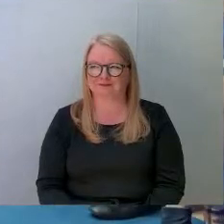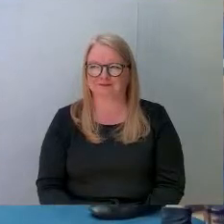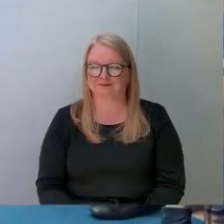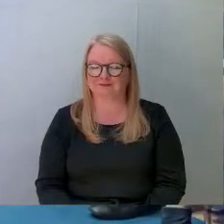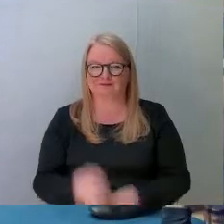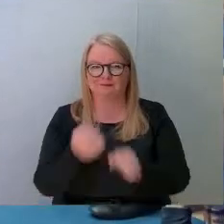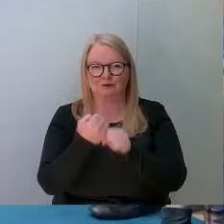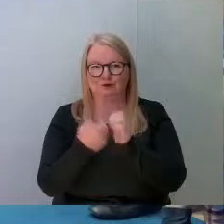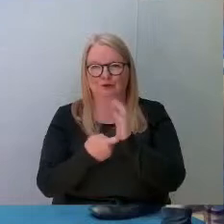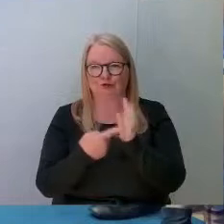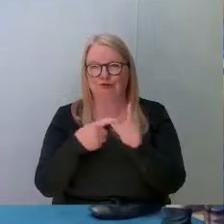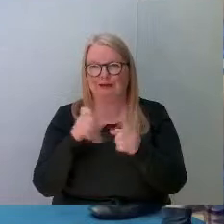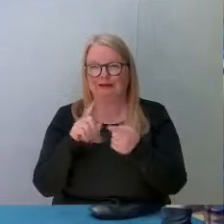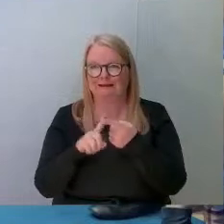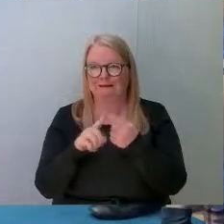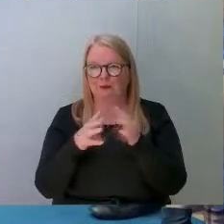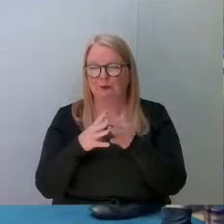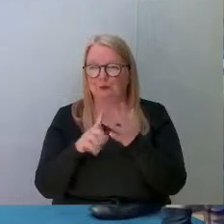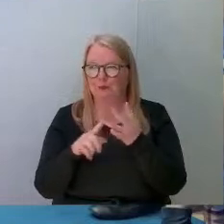Grace Wood.